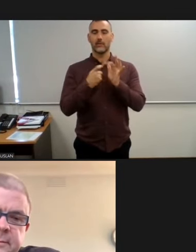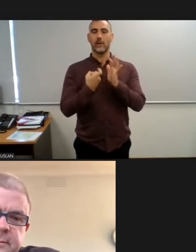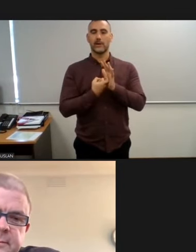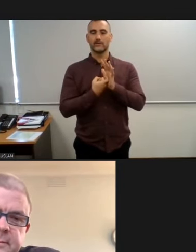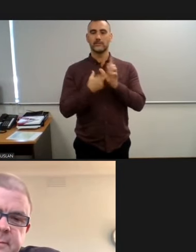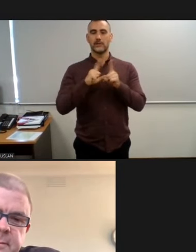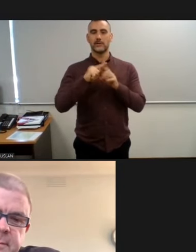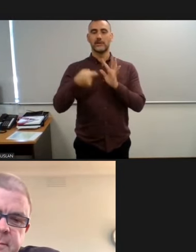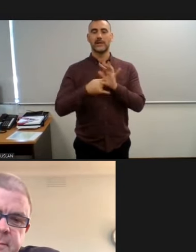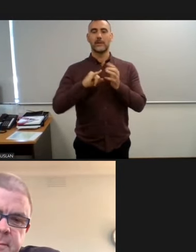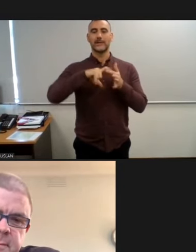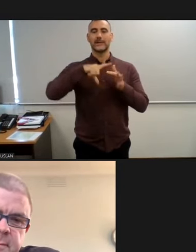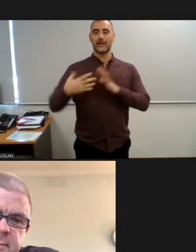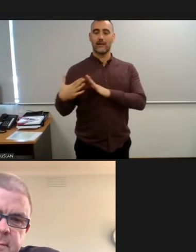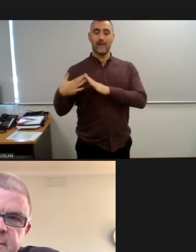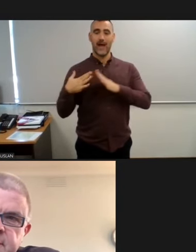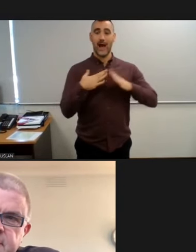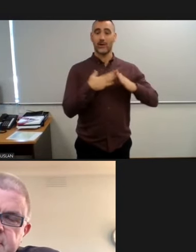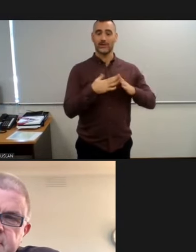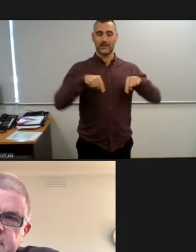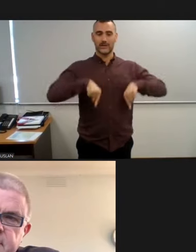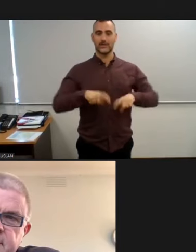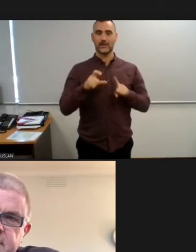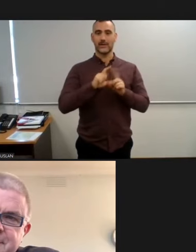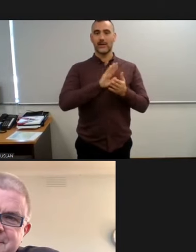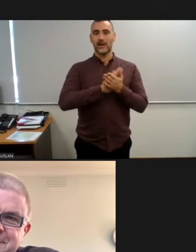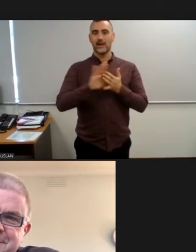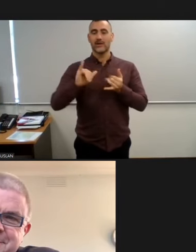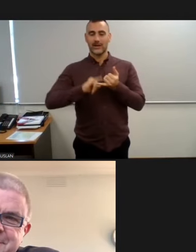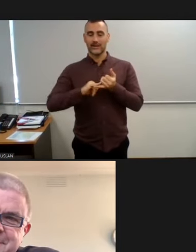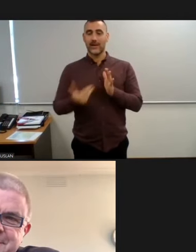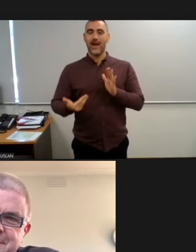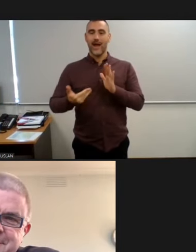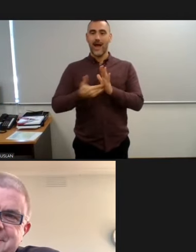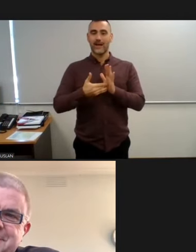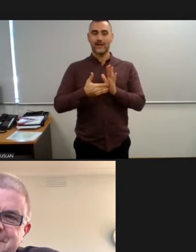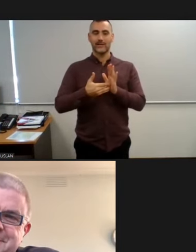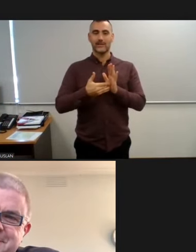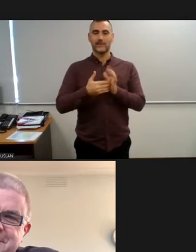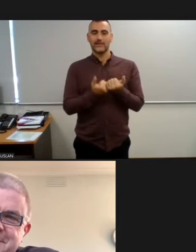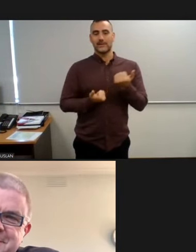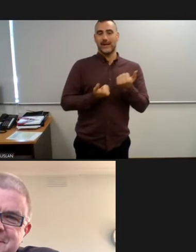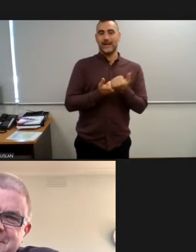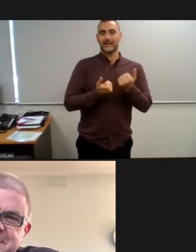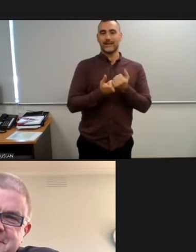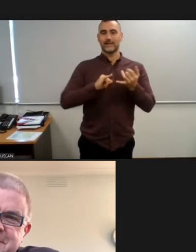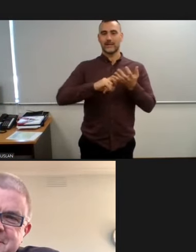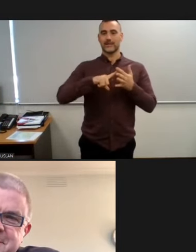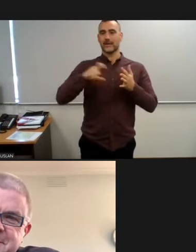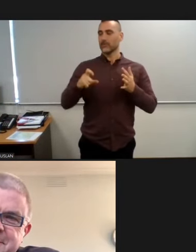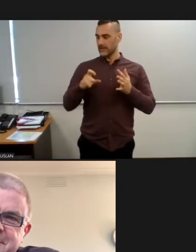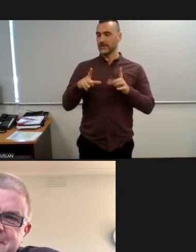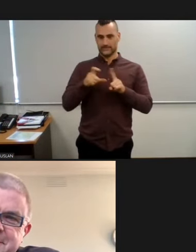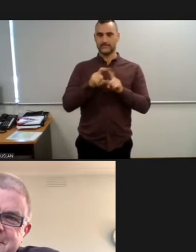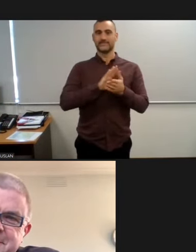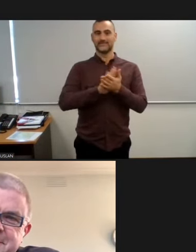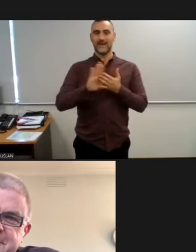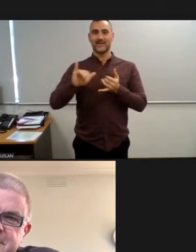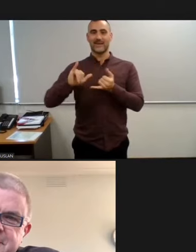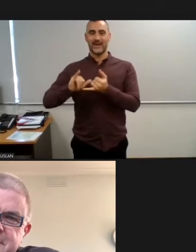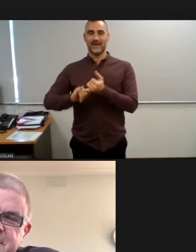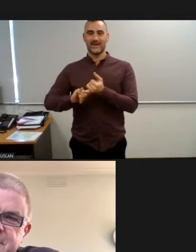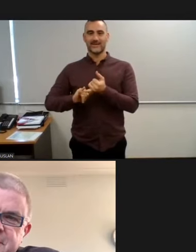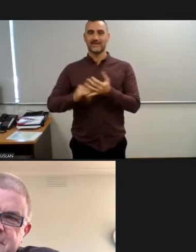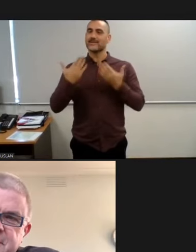at DHHS, and I believe also the current Associate Deputy Secretary for DHHS. Thank you very much for being here, Ben, and